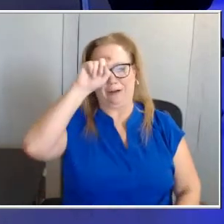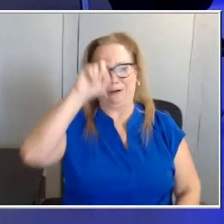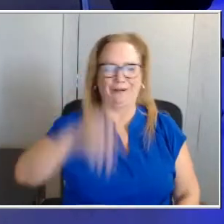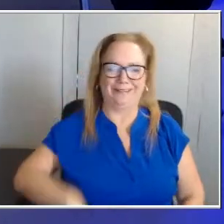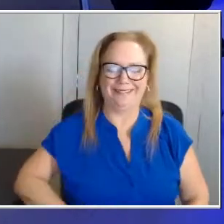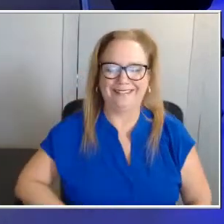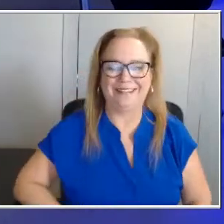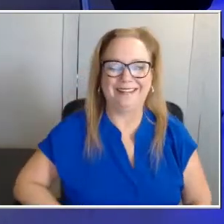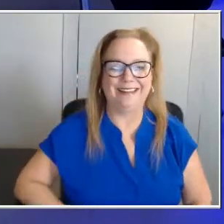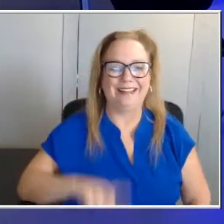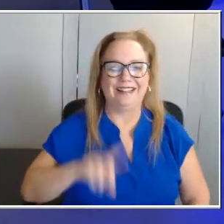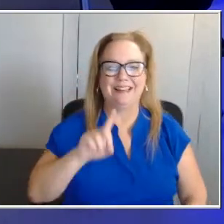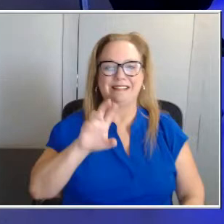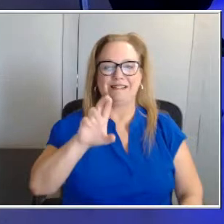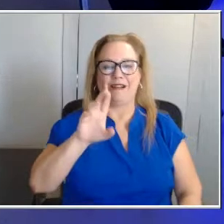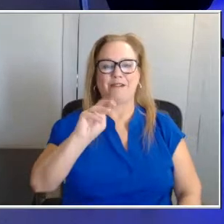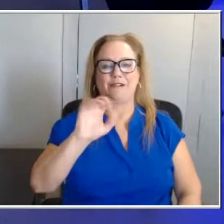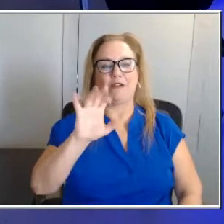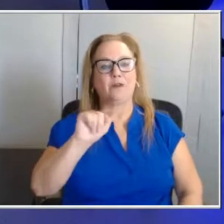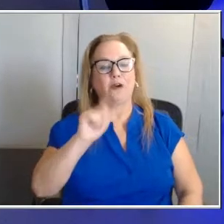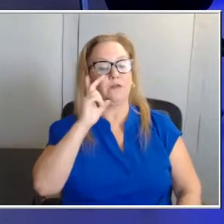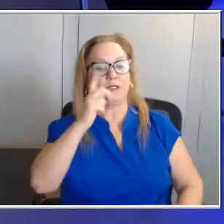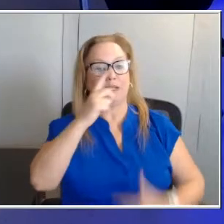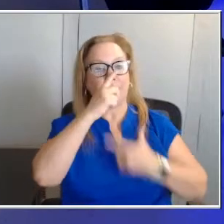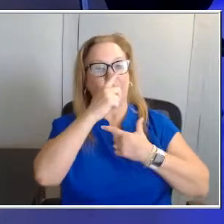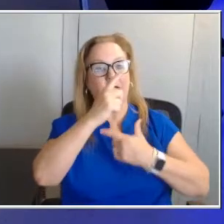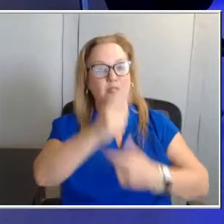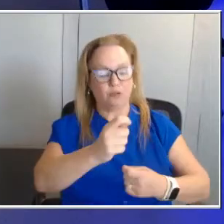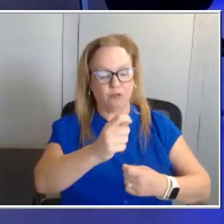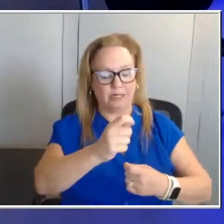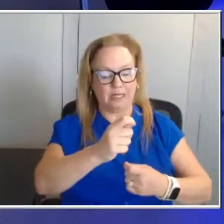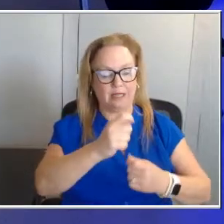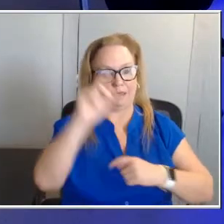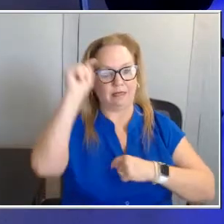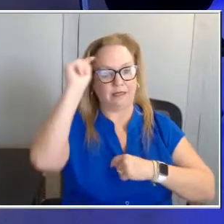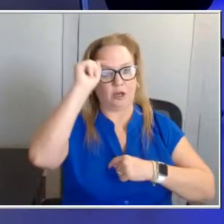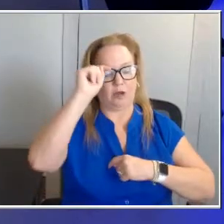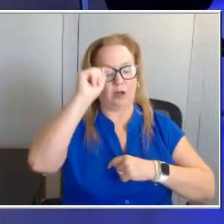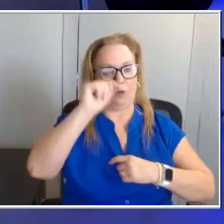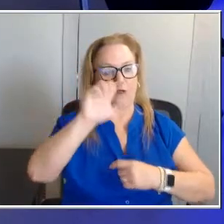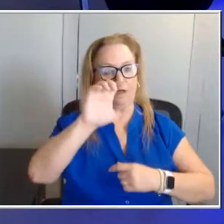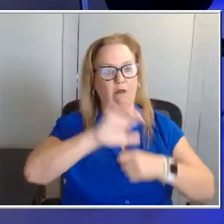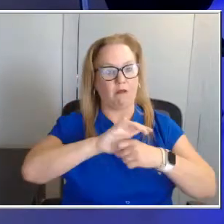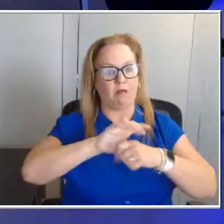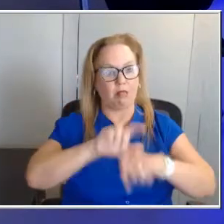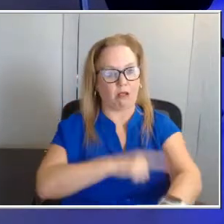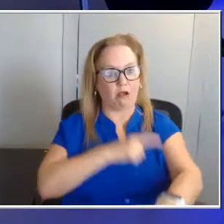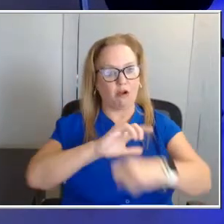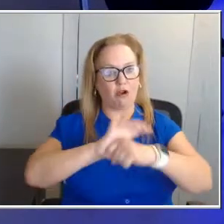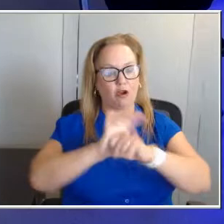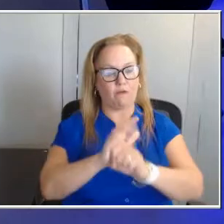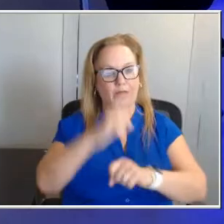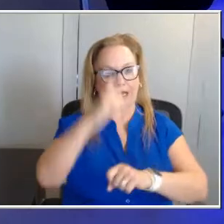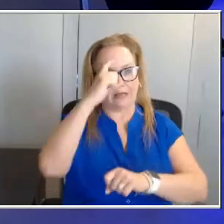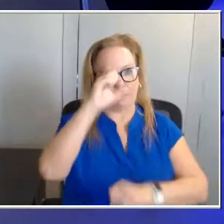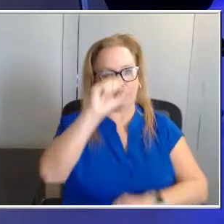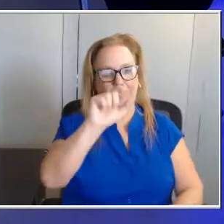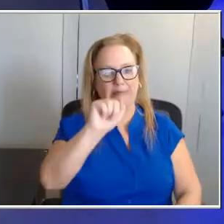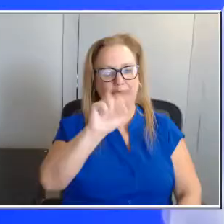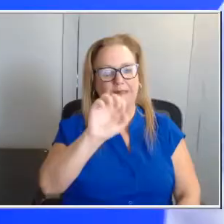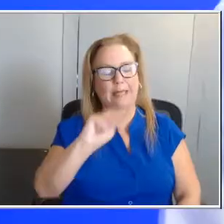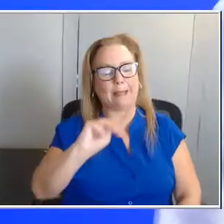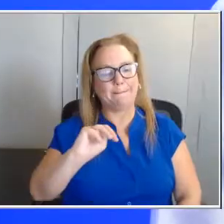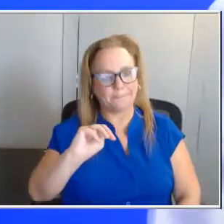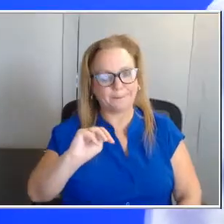an interesting theory about long COVID in the brainstem. All right, let's talk about that. What's the theory? Well, yeah, so